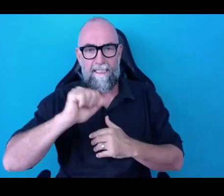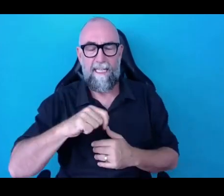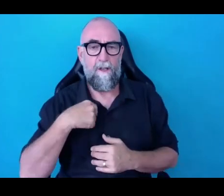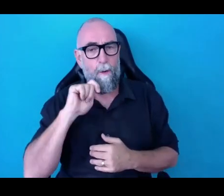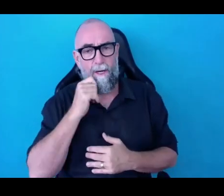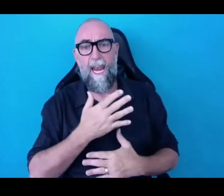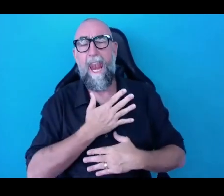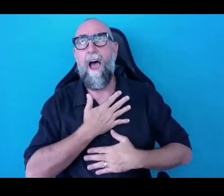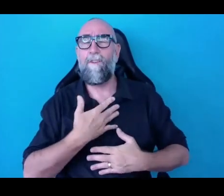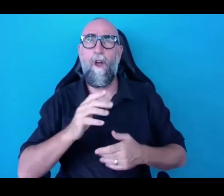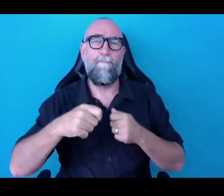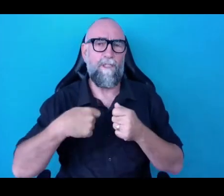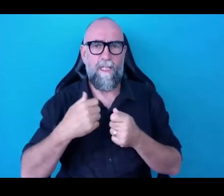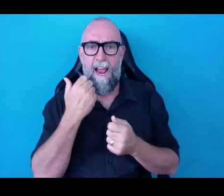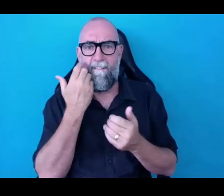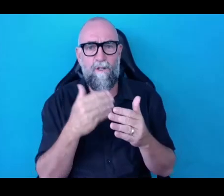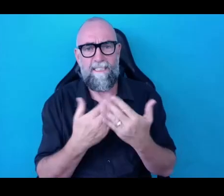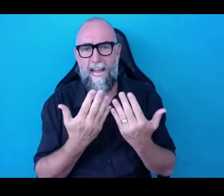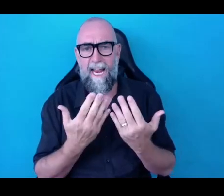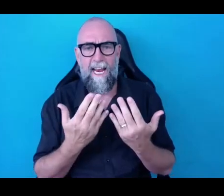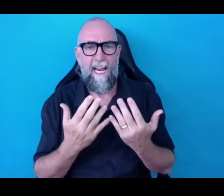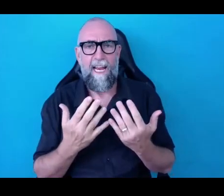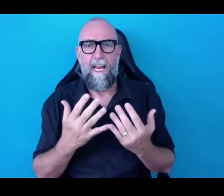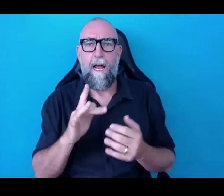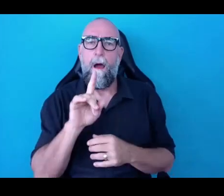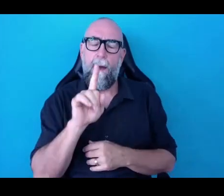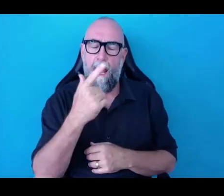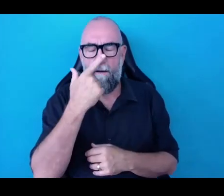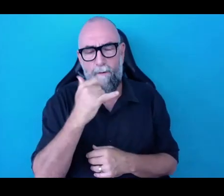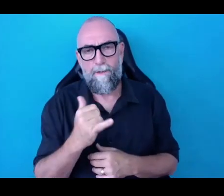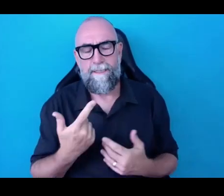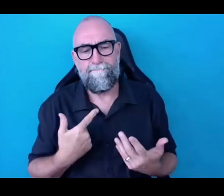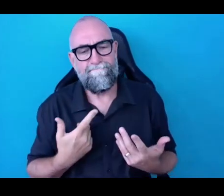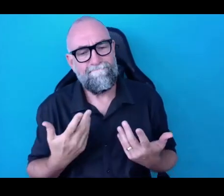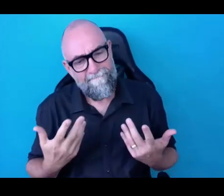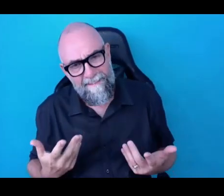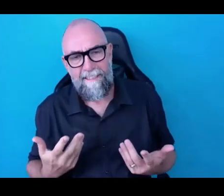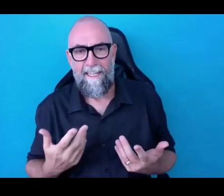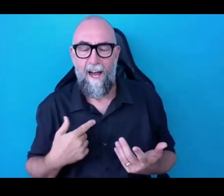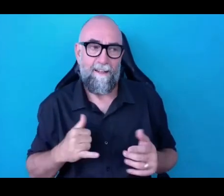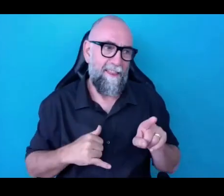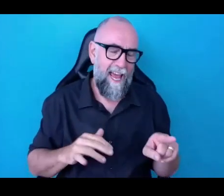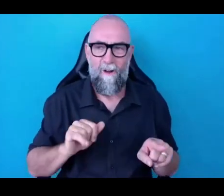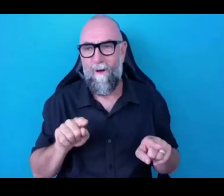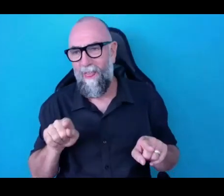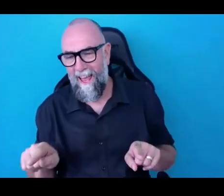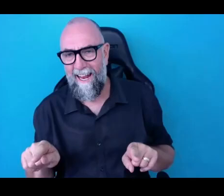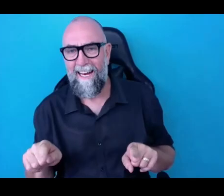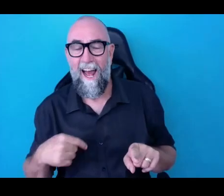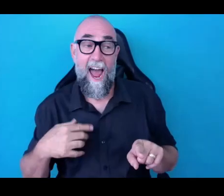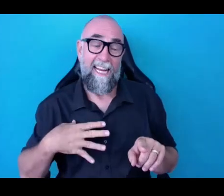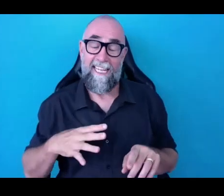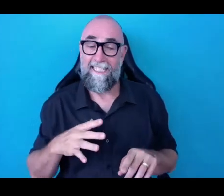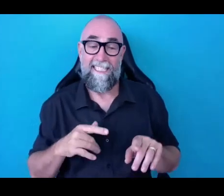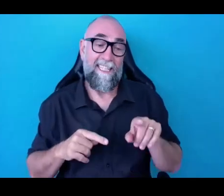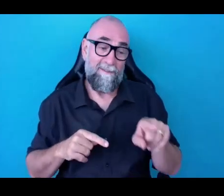And yeah, wonderful. So it's a double-edged sword kind of question, and any person would give a different answer to that. But yeah, the accessibility I have to my